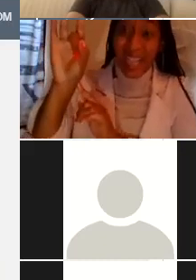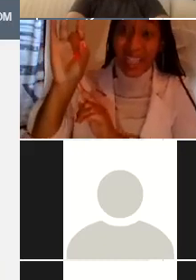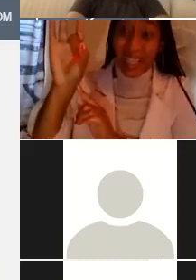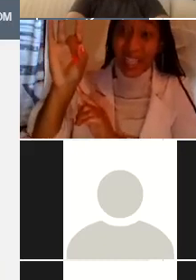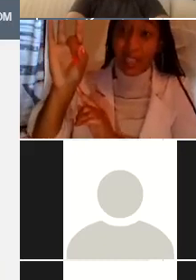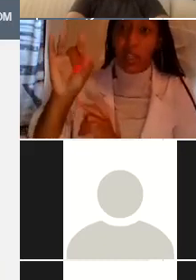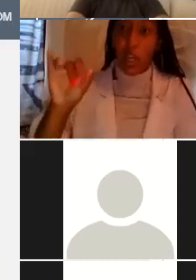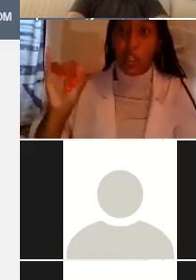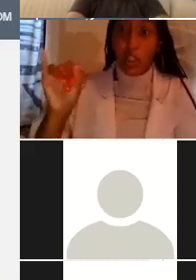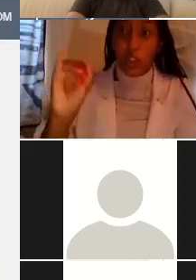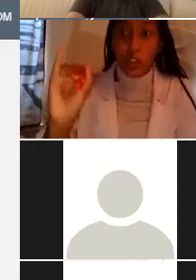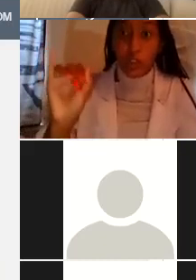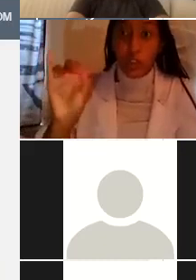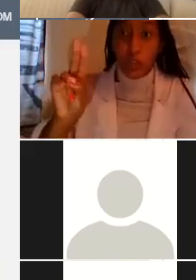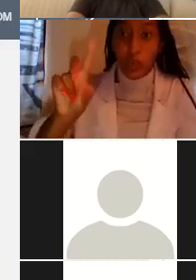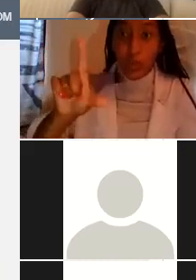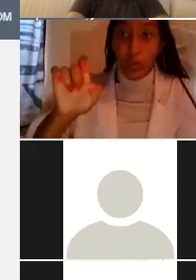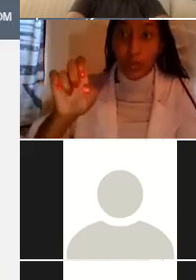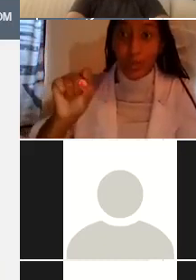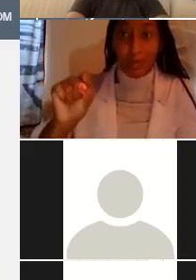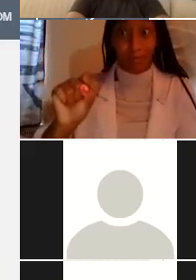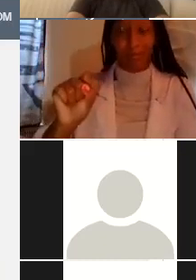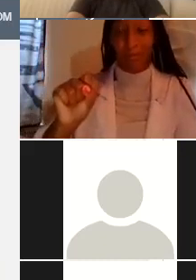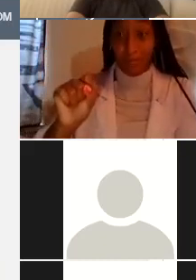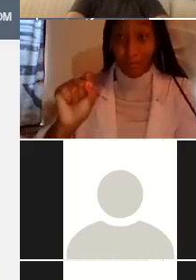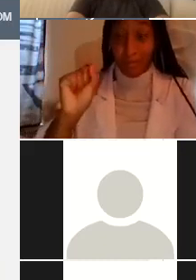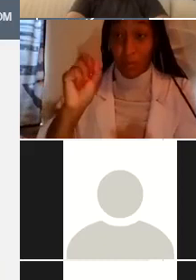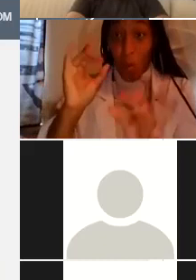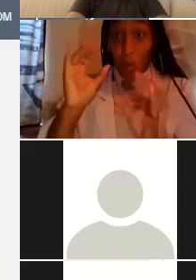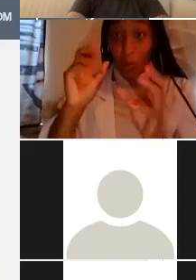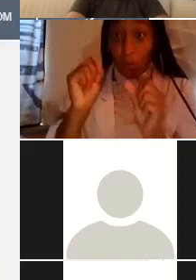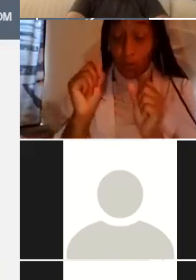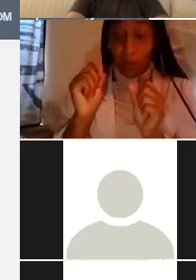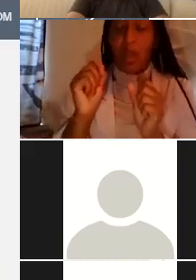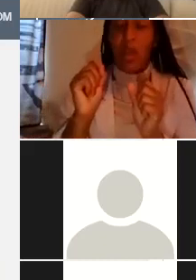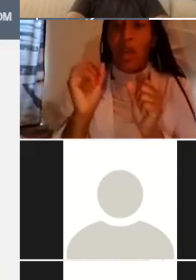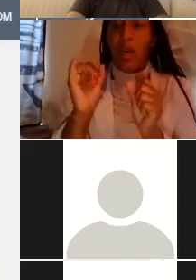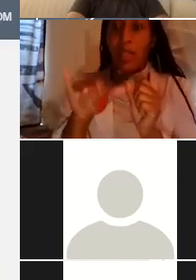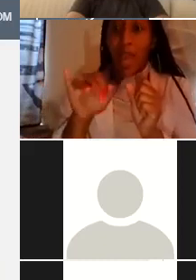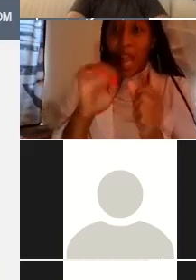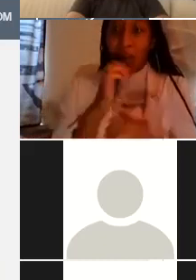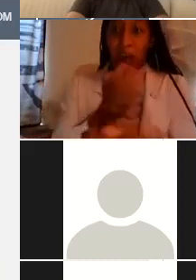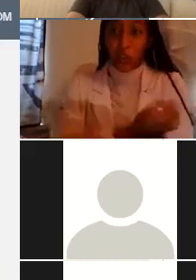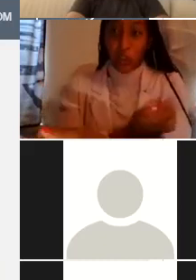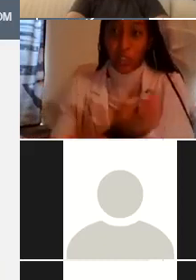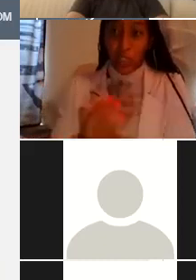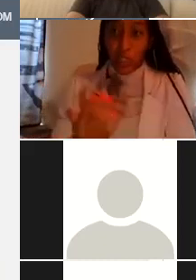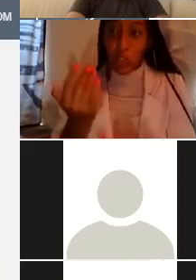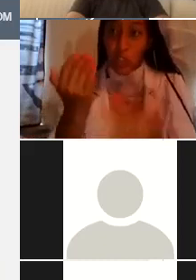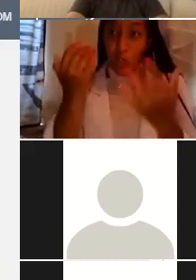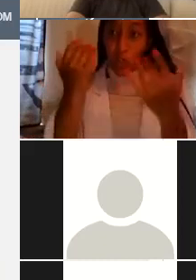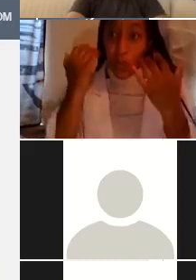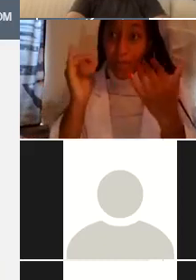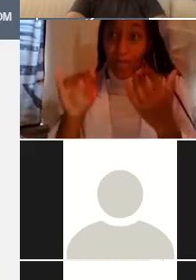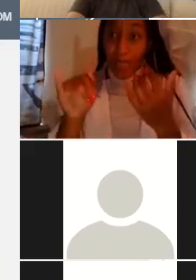like, whoa. And you can see, as they mentioned, that the amount consumed, the energy consumed, the demand for energy